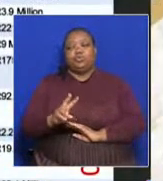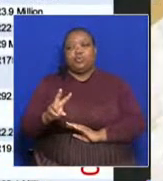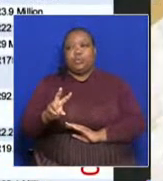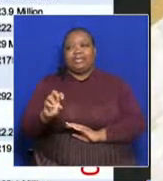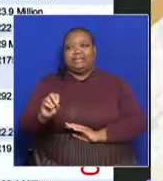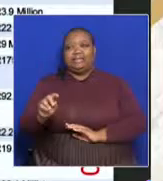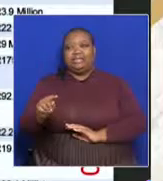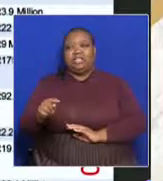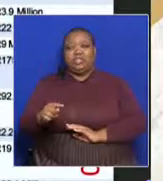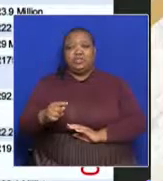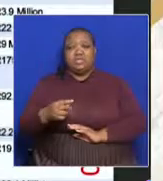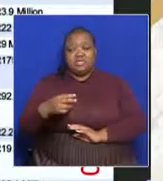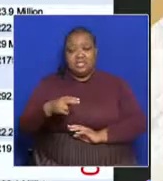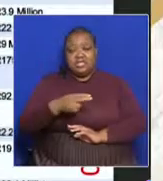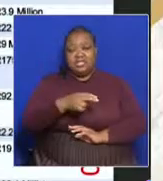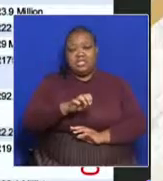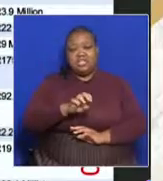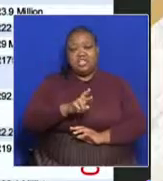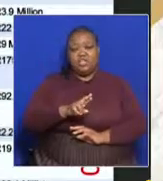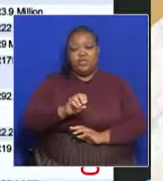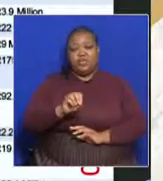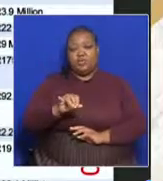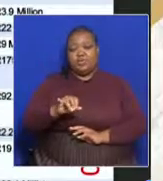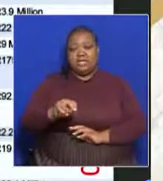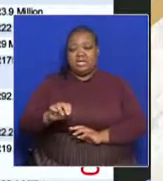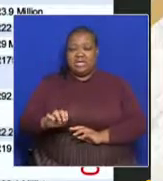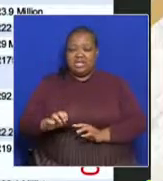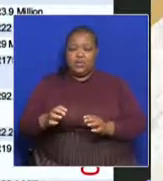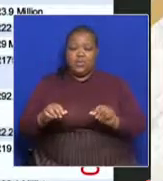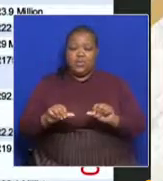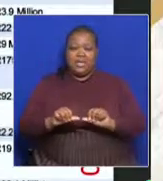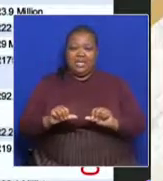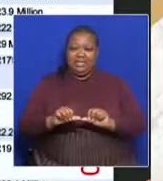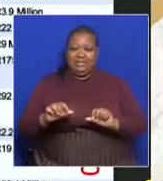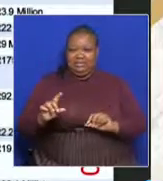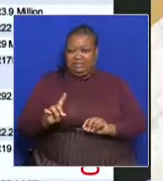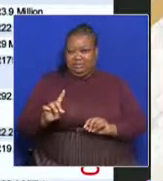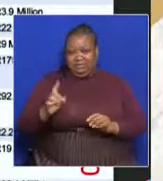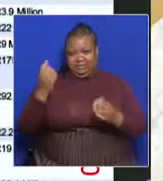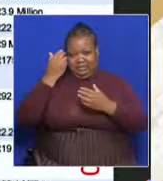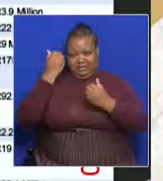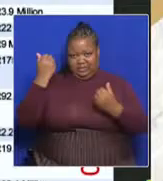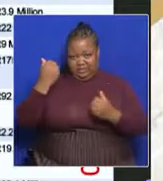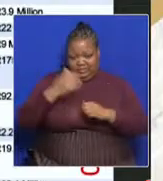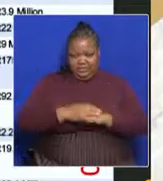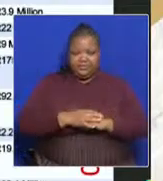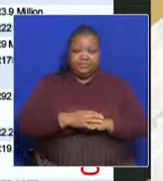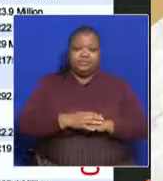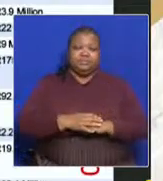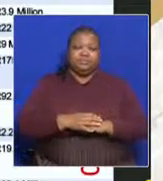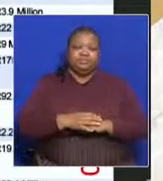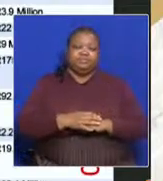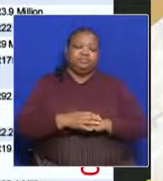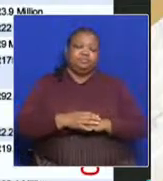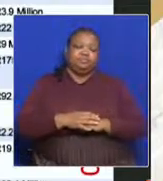them any weight you want, but I dare say we don't even reach